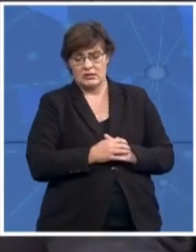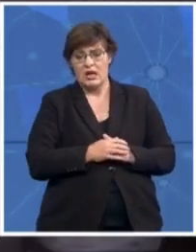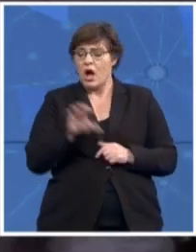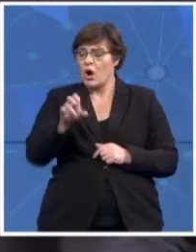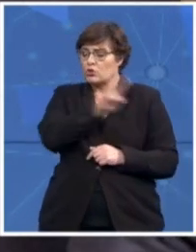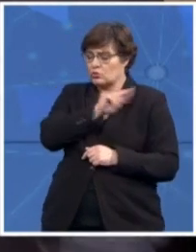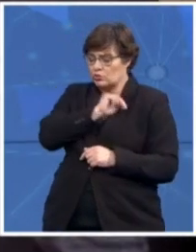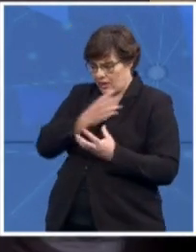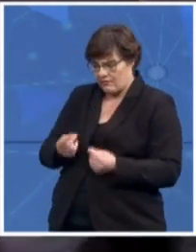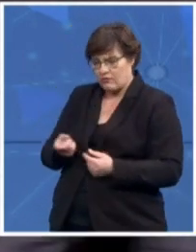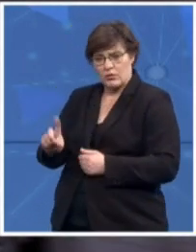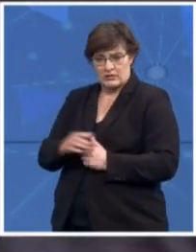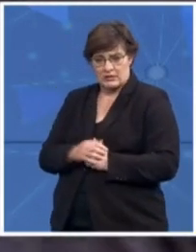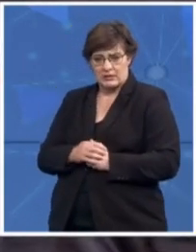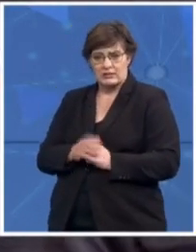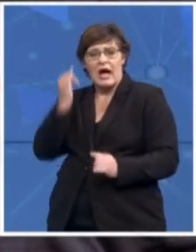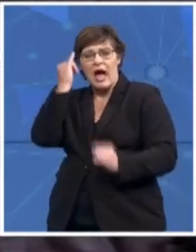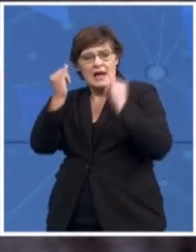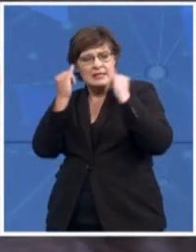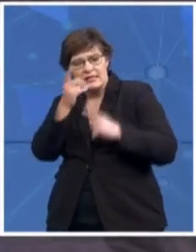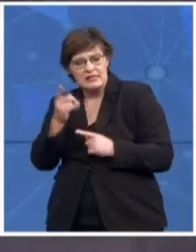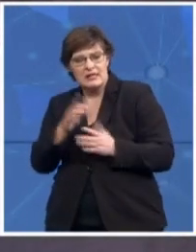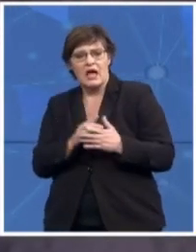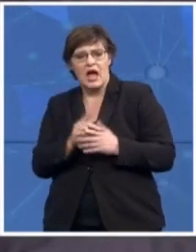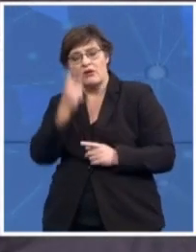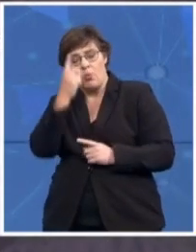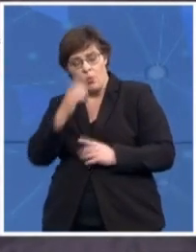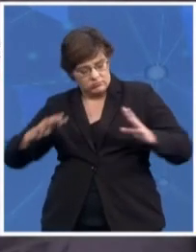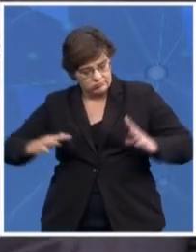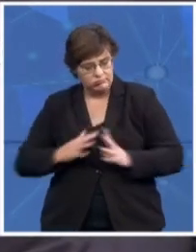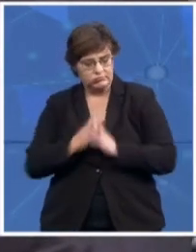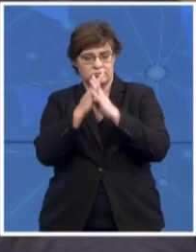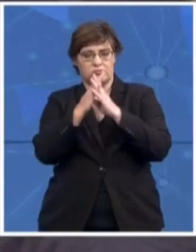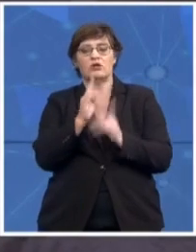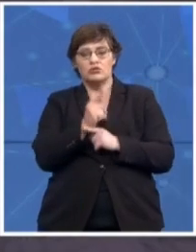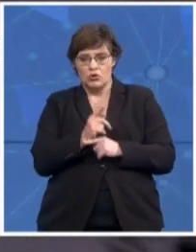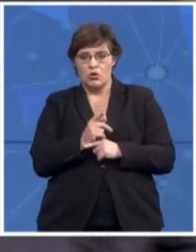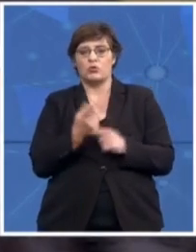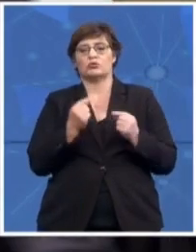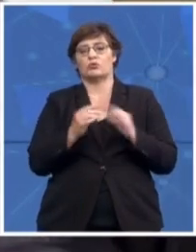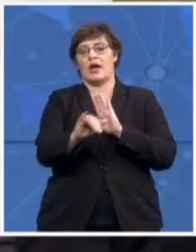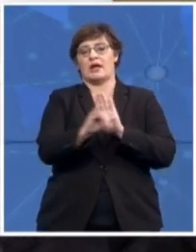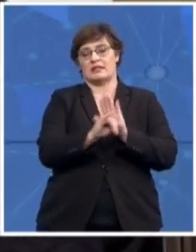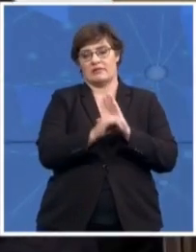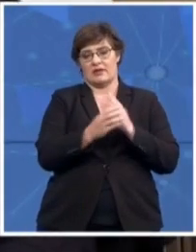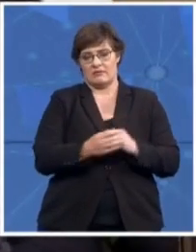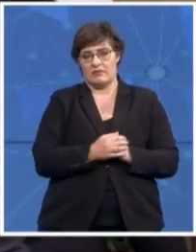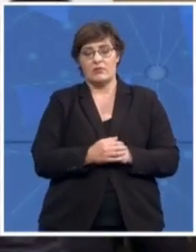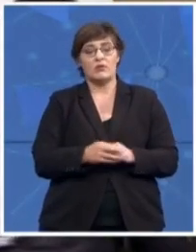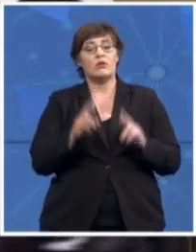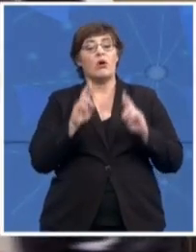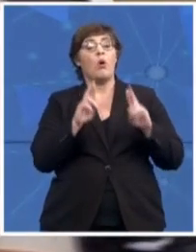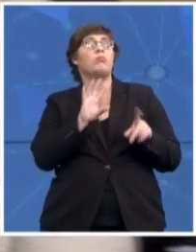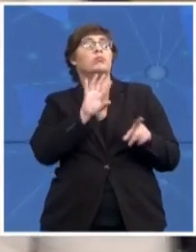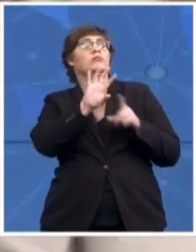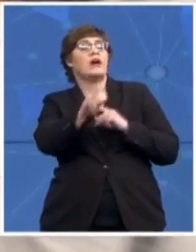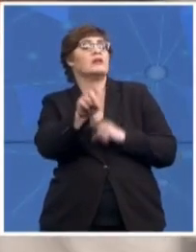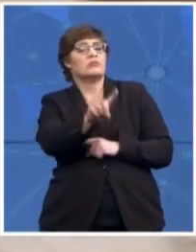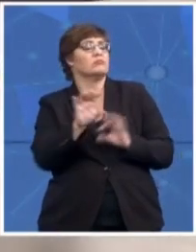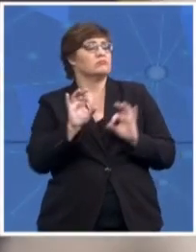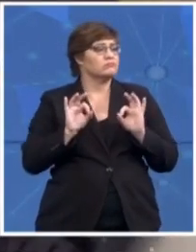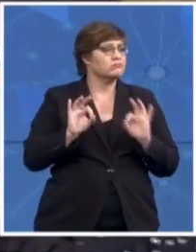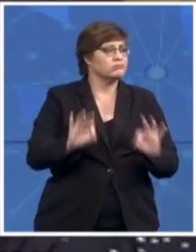in one voice, that's how they're going to be able to bridge the divide. So we are hoping to find out what exactly is going to be put on the table today, but